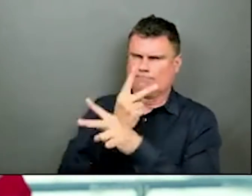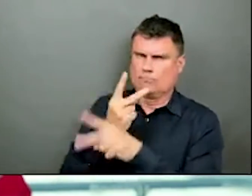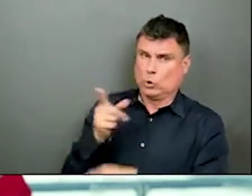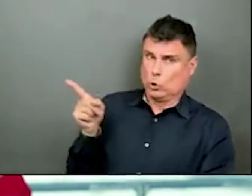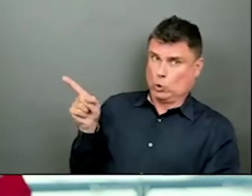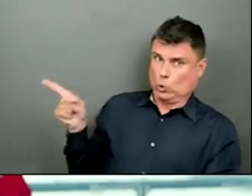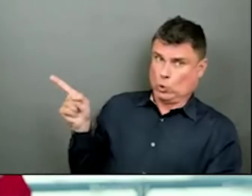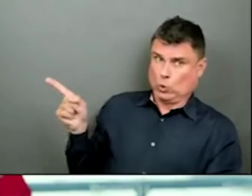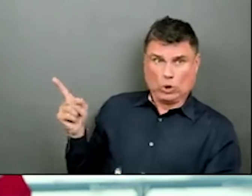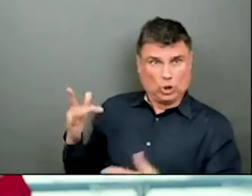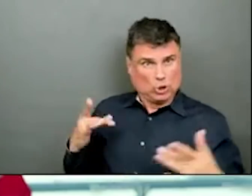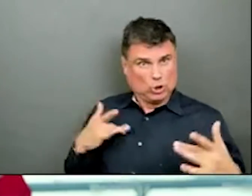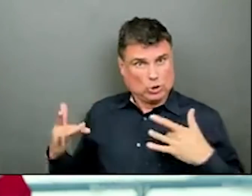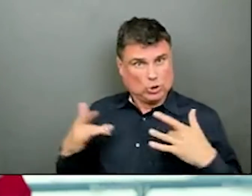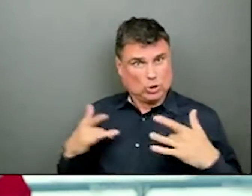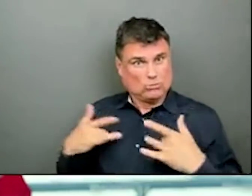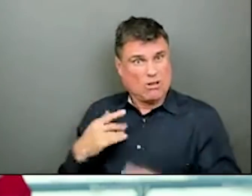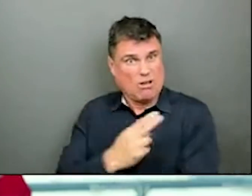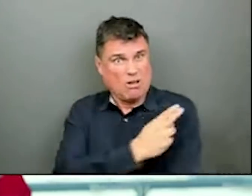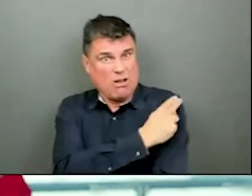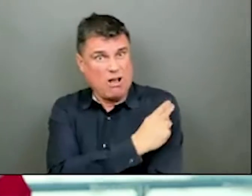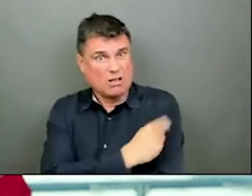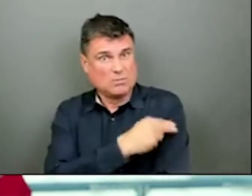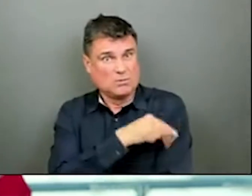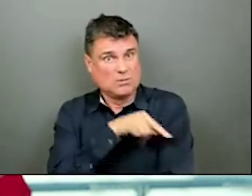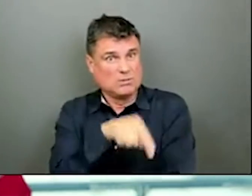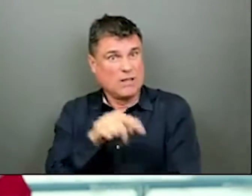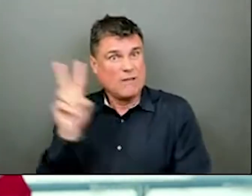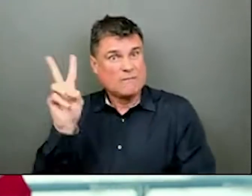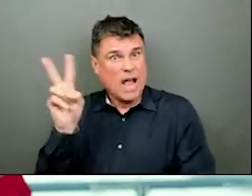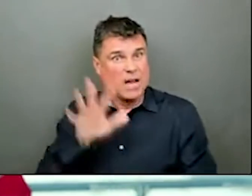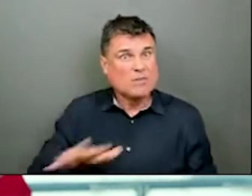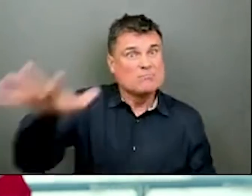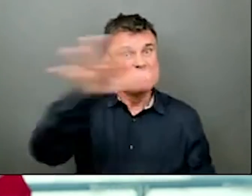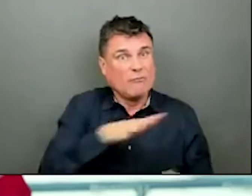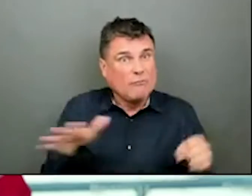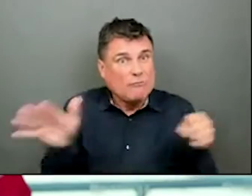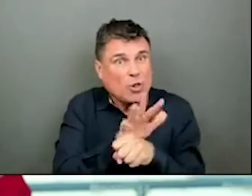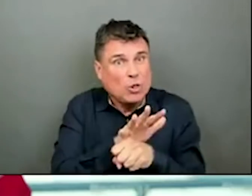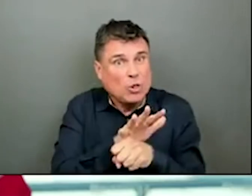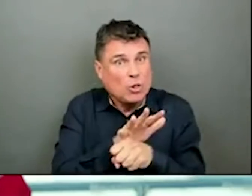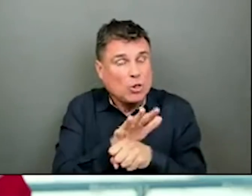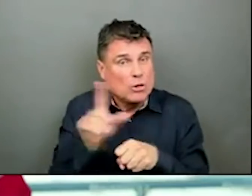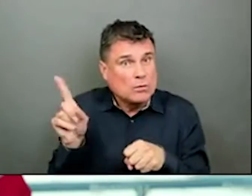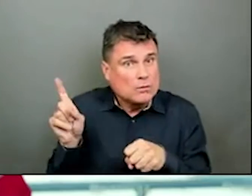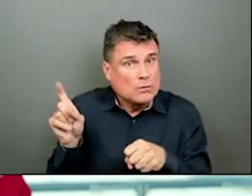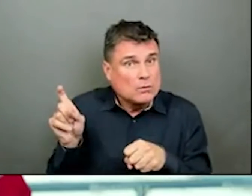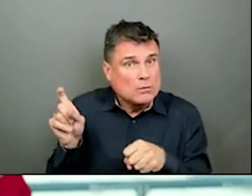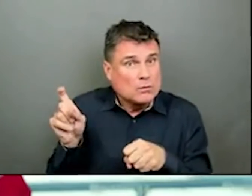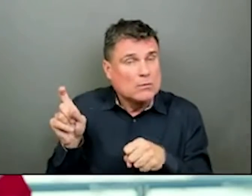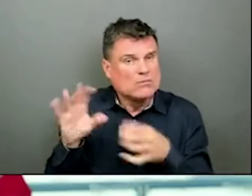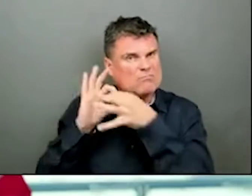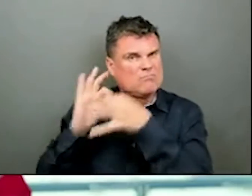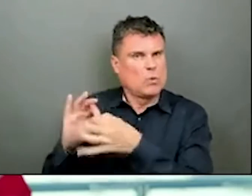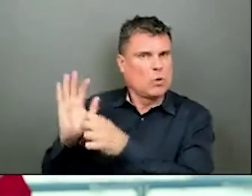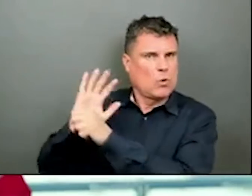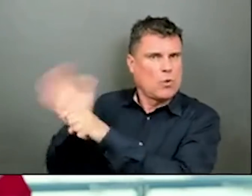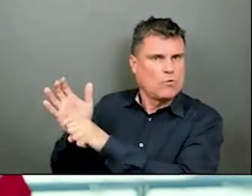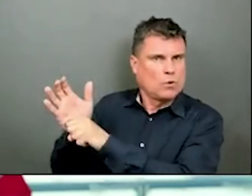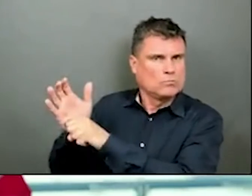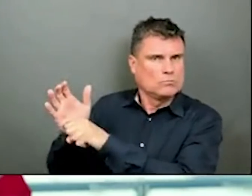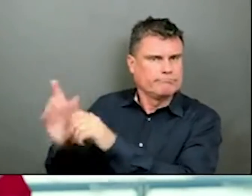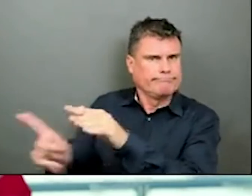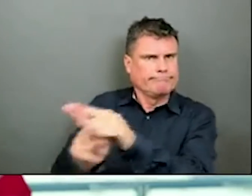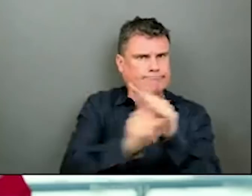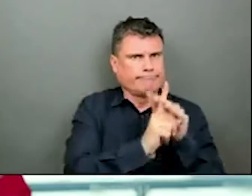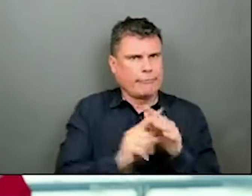about capacity issues in Metro Vancouver hospitals linked to COVID, and what should we take out of the fact that